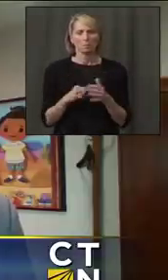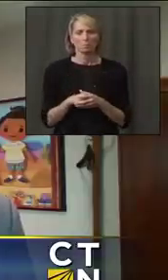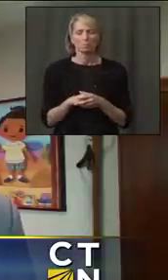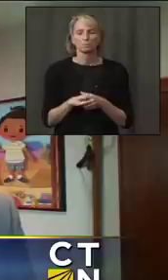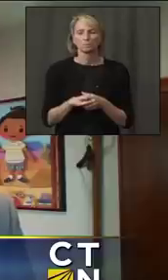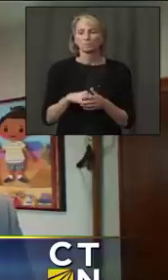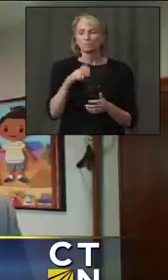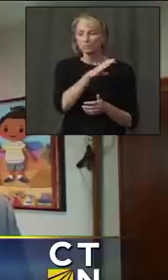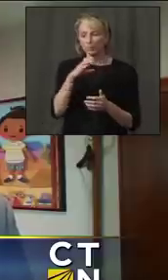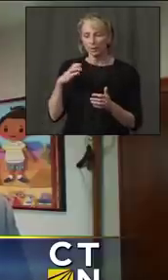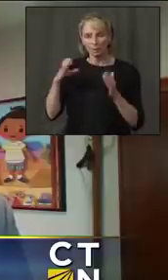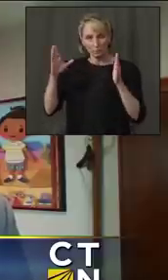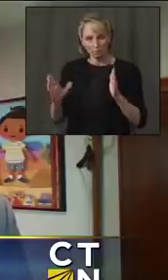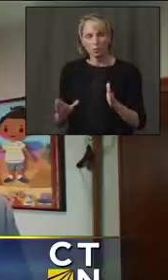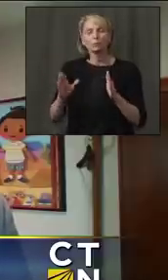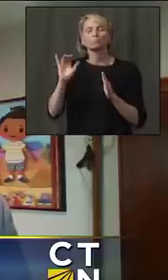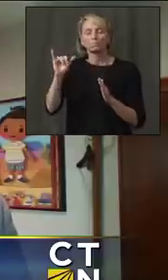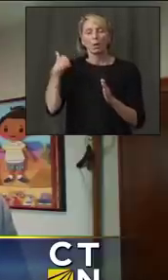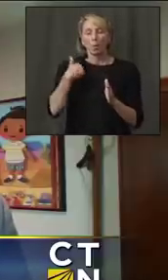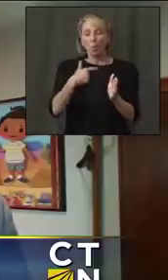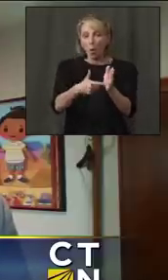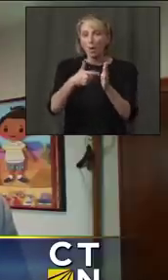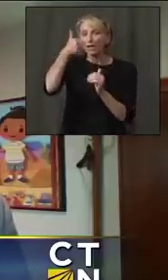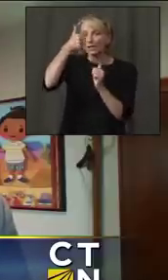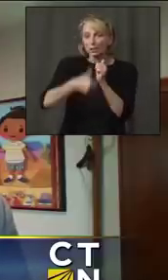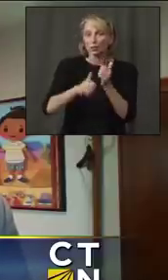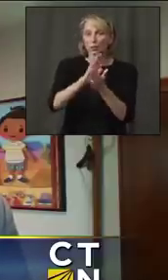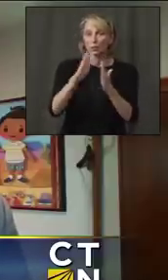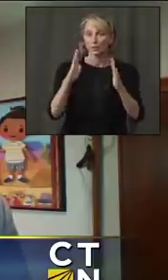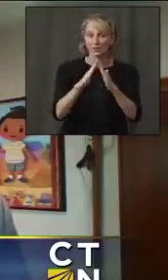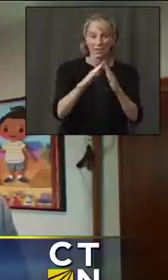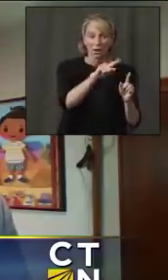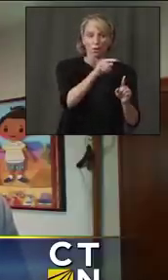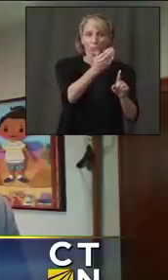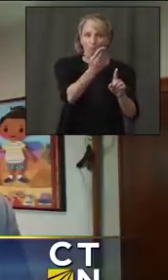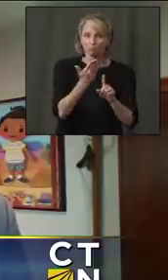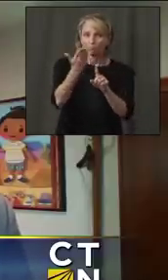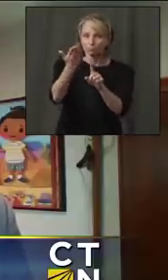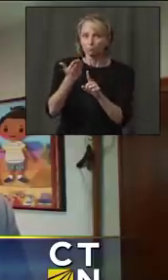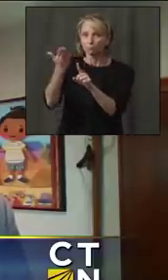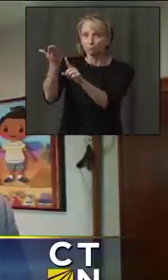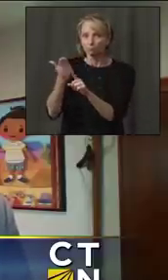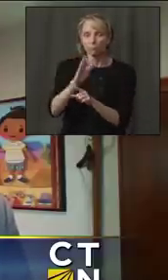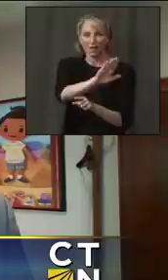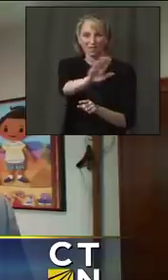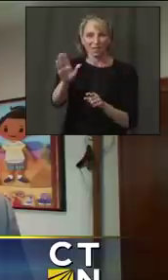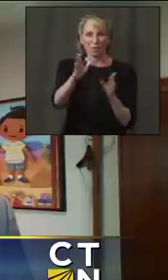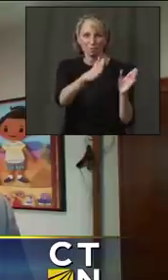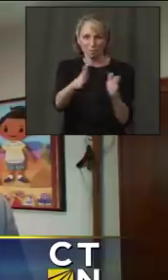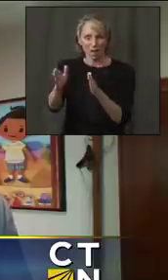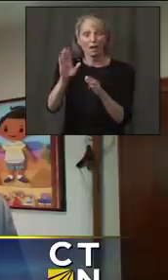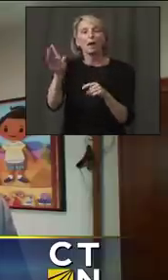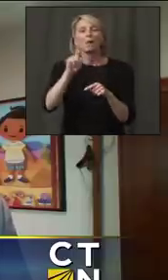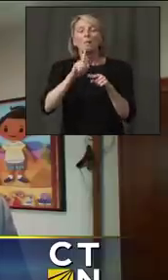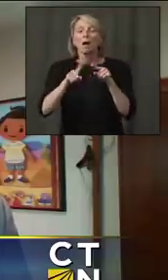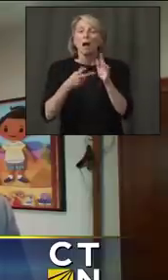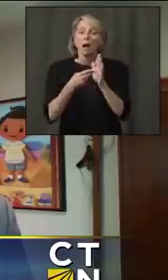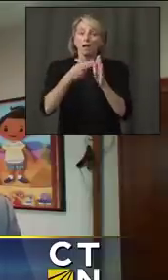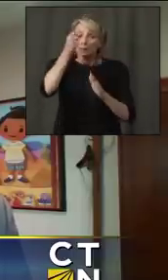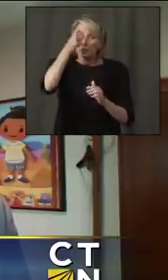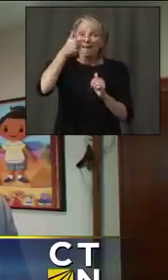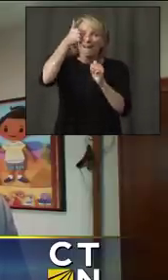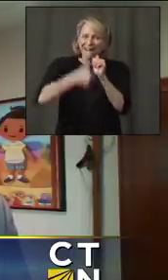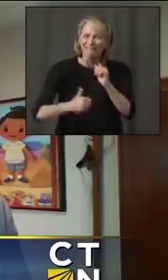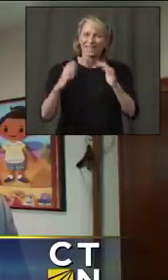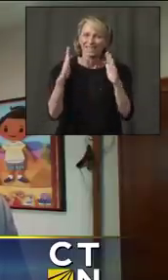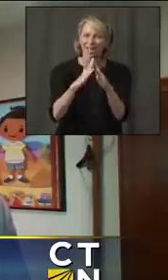We are going to be receiving the plans from the districts, but quite frankly, districts have a board and they have a leadership structure there, and their goals